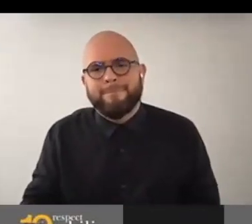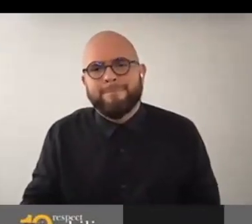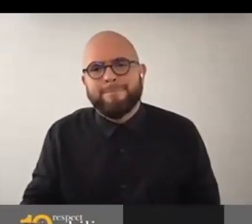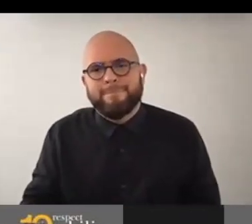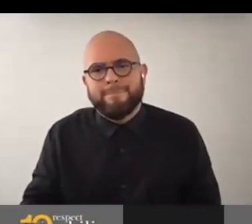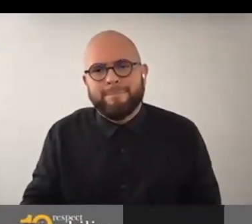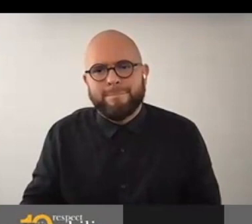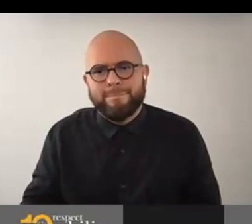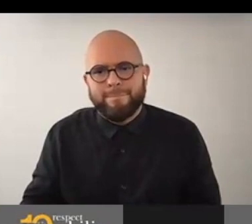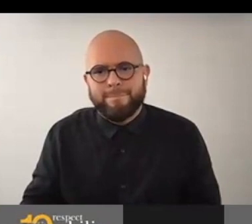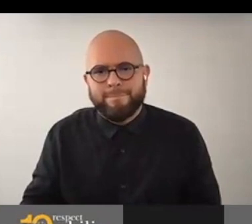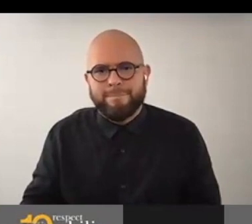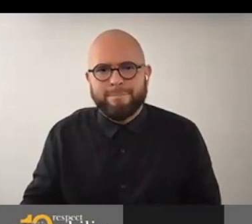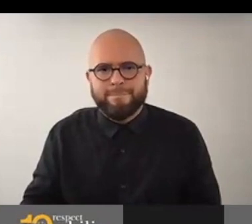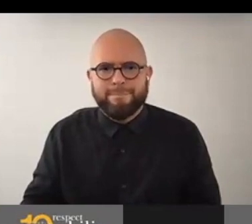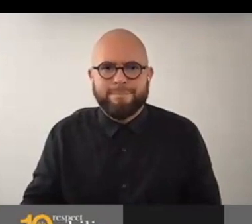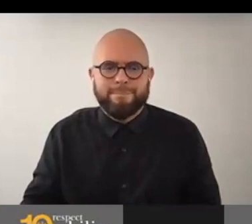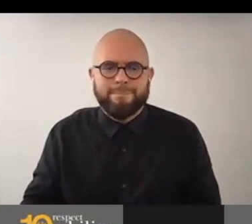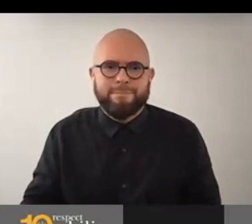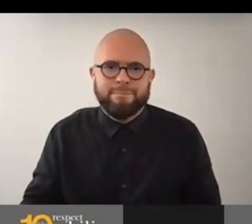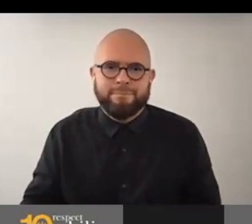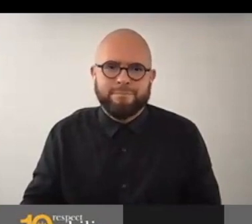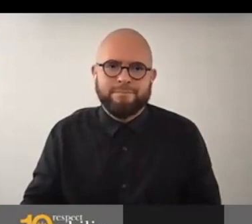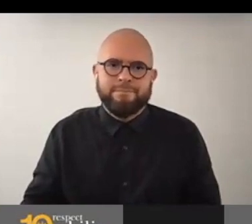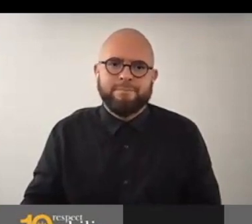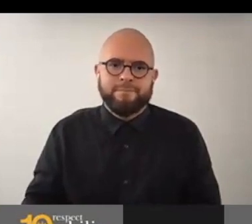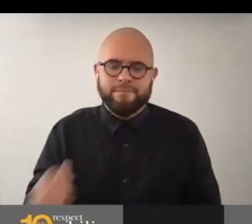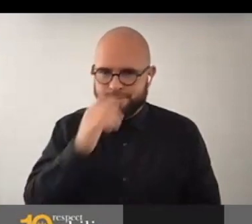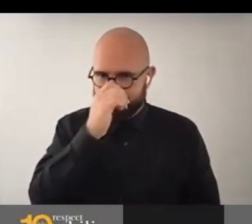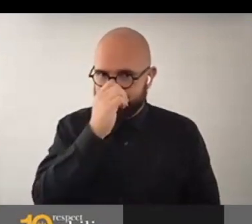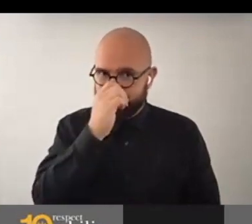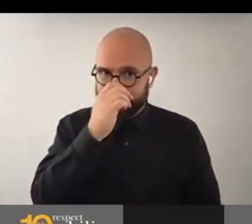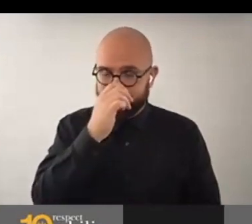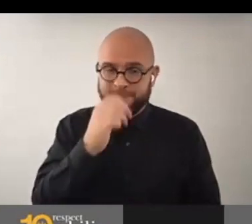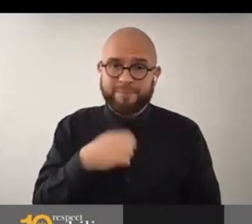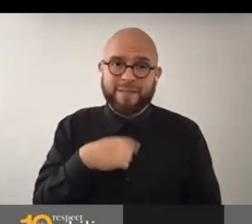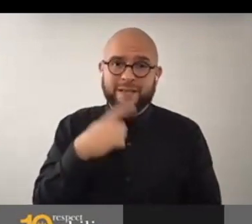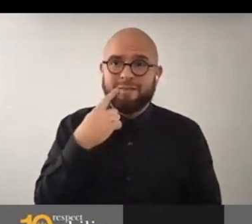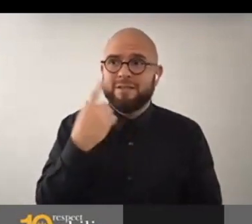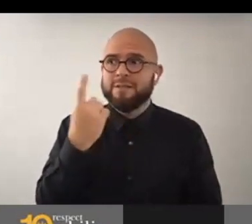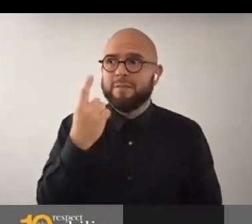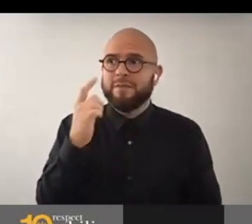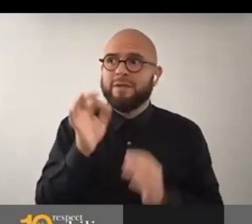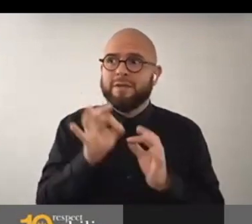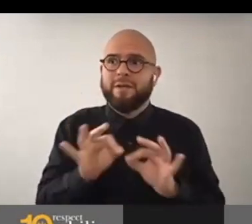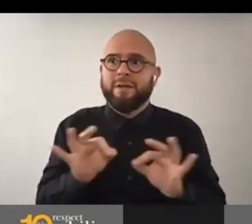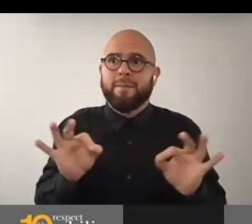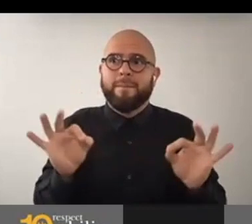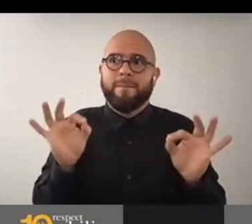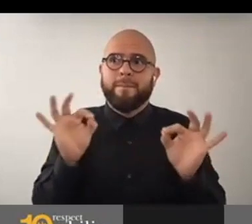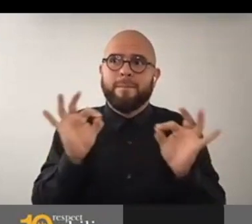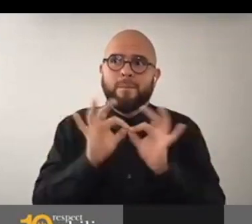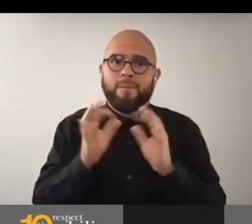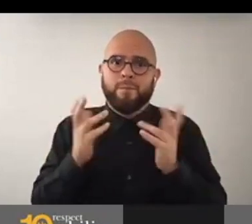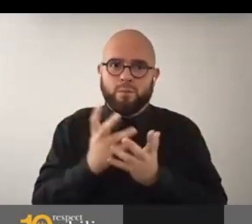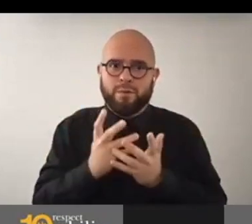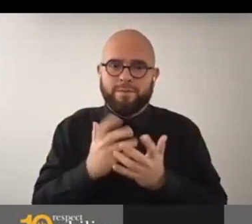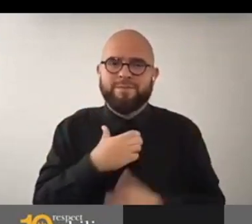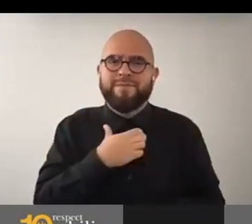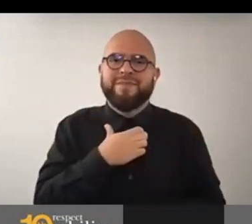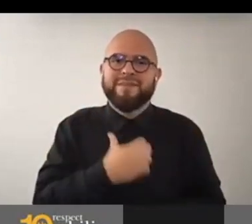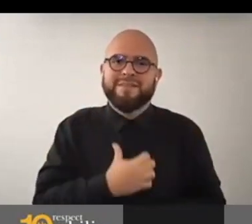something that's really important is the desire to really make a difference.